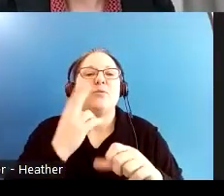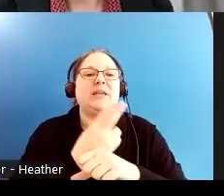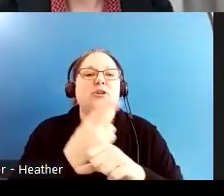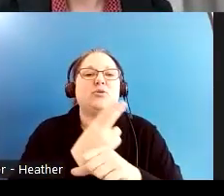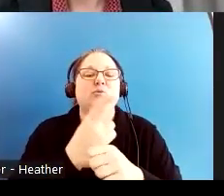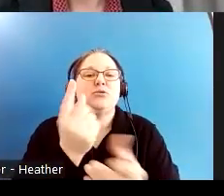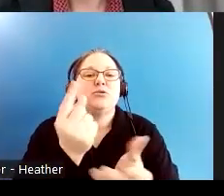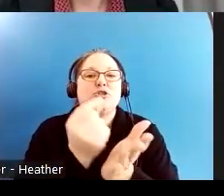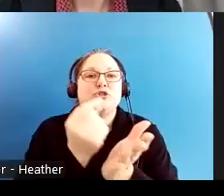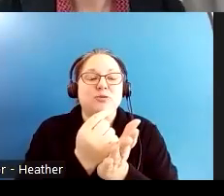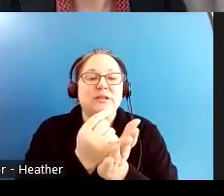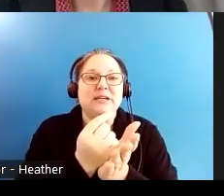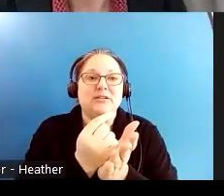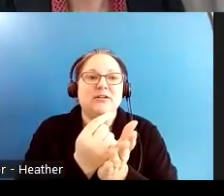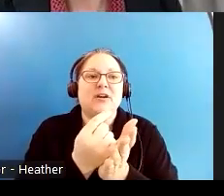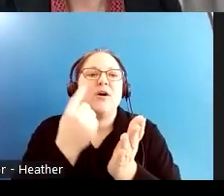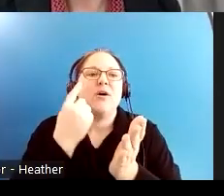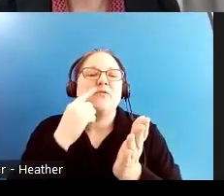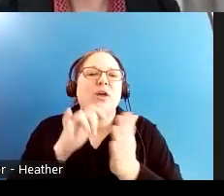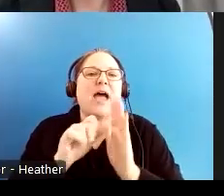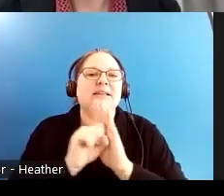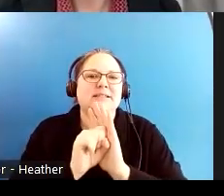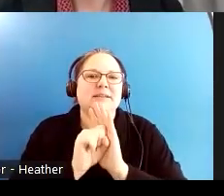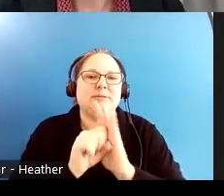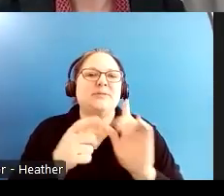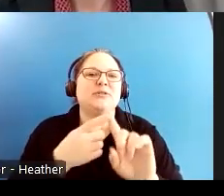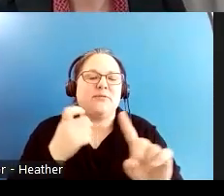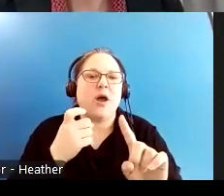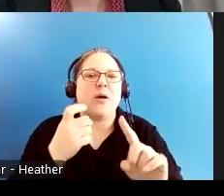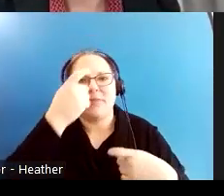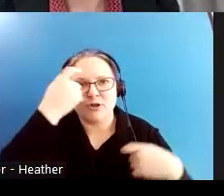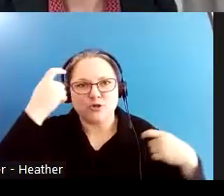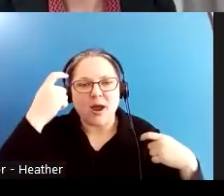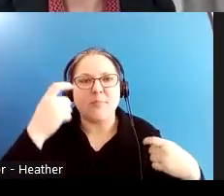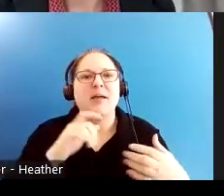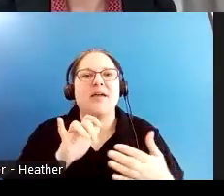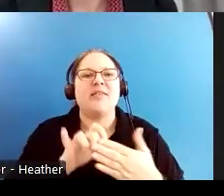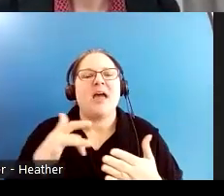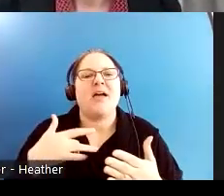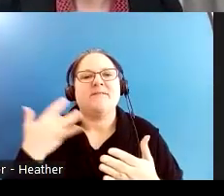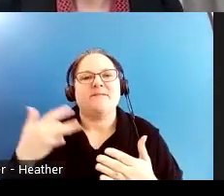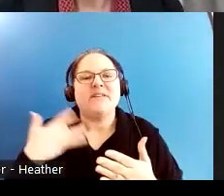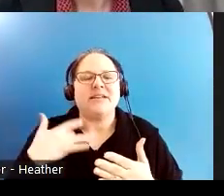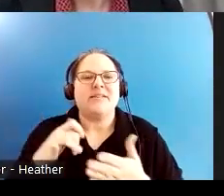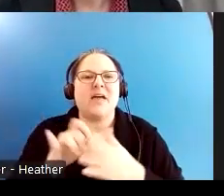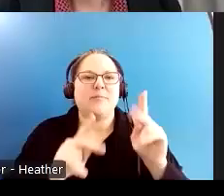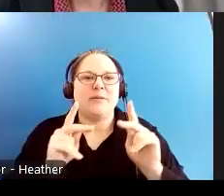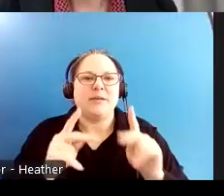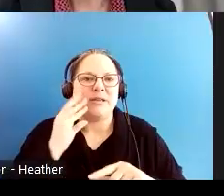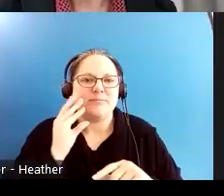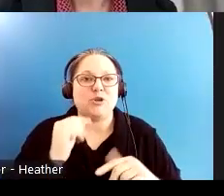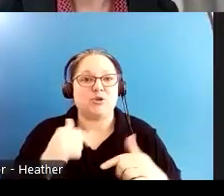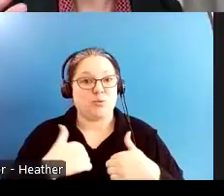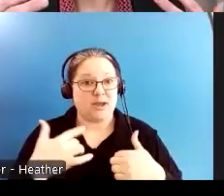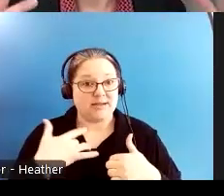the intolerable symptoms of trauma and just the dysphoria that people are experiencing. And so what I clinically most